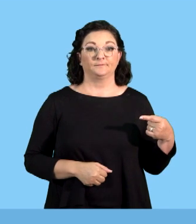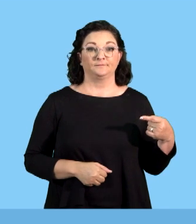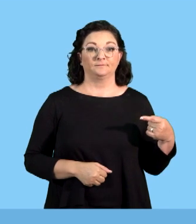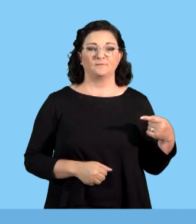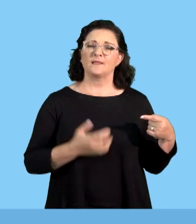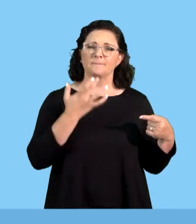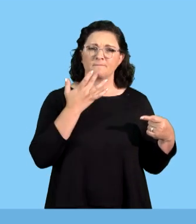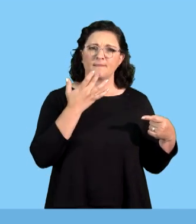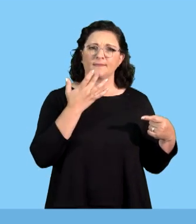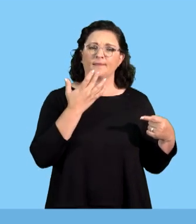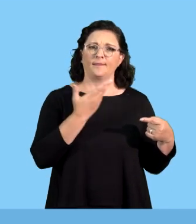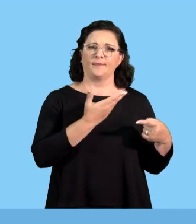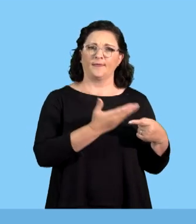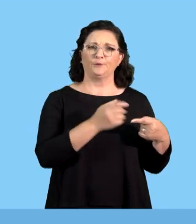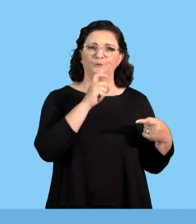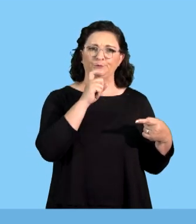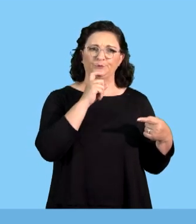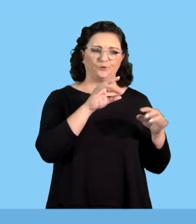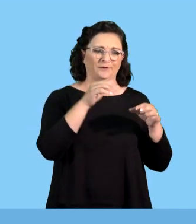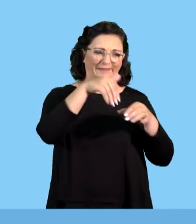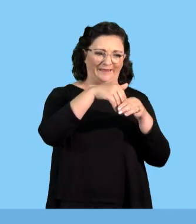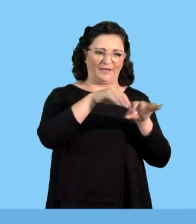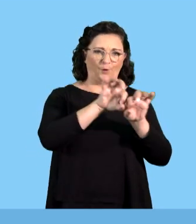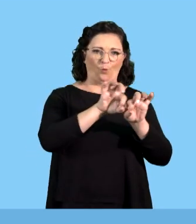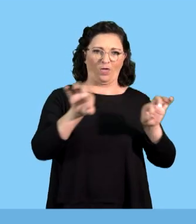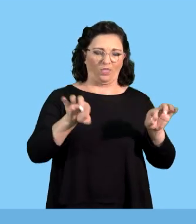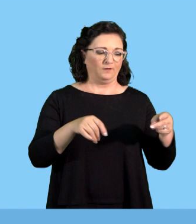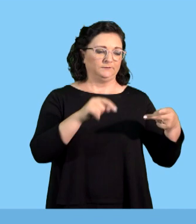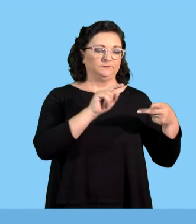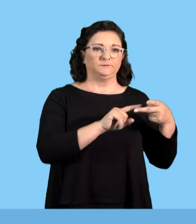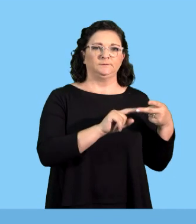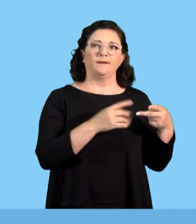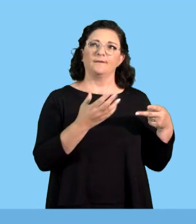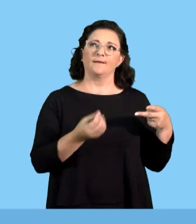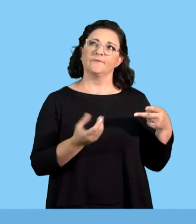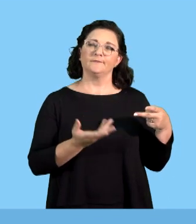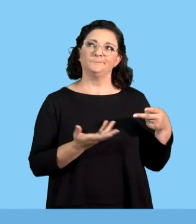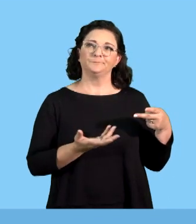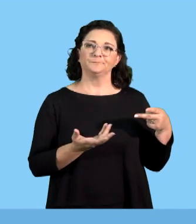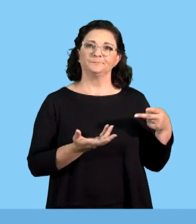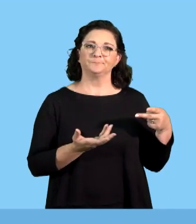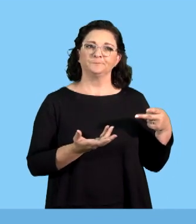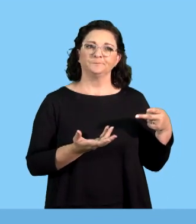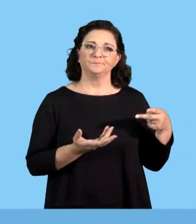as one of the metals used in the conducting wires as a copper. And then we can also have